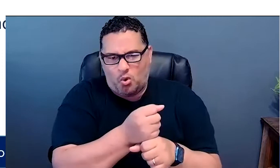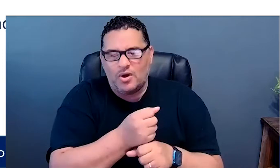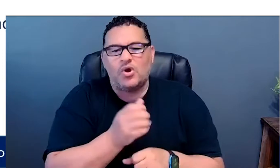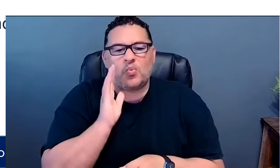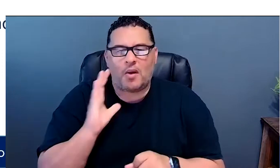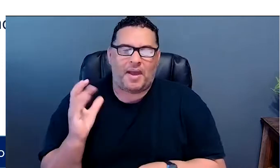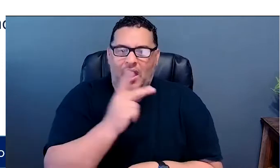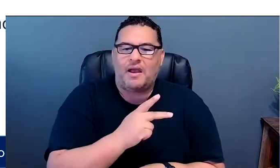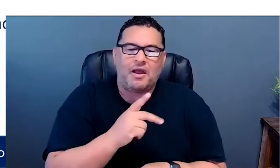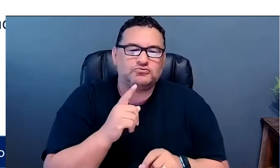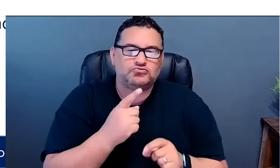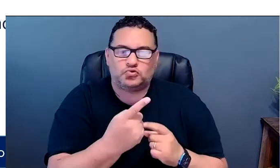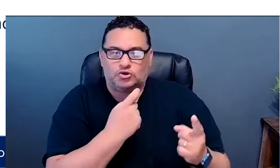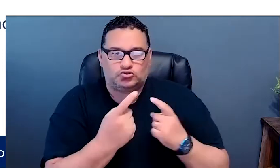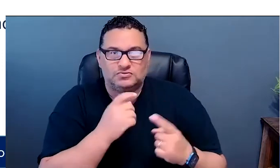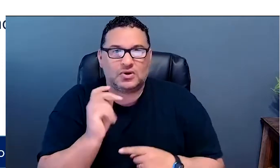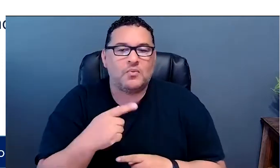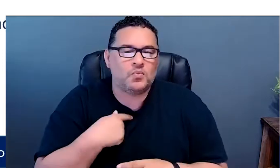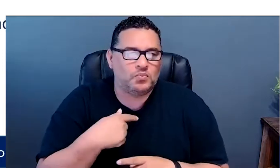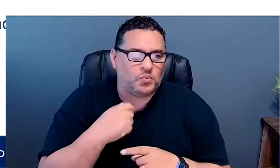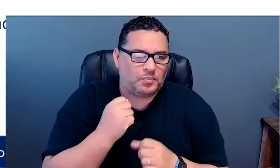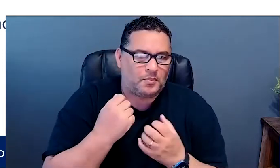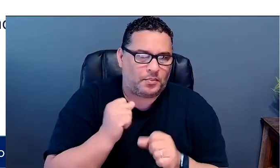questions in a few minutes, okay? Because I want to be